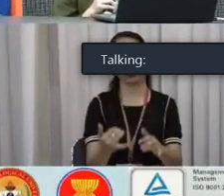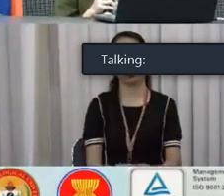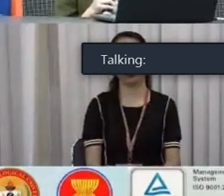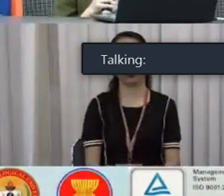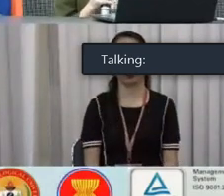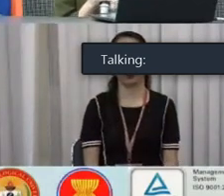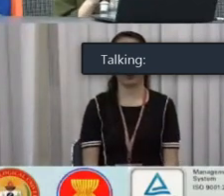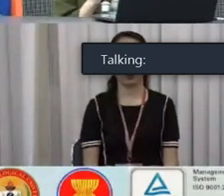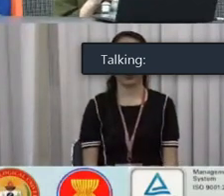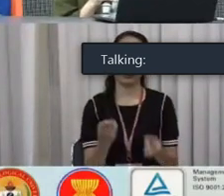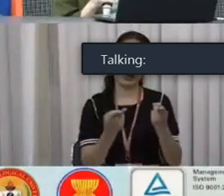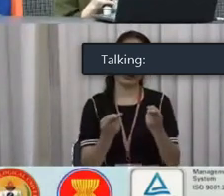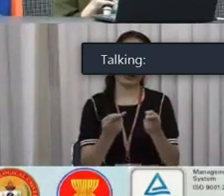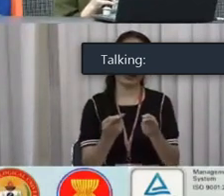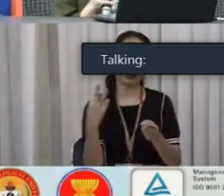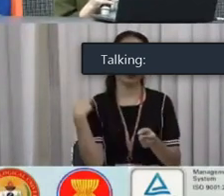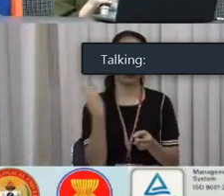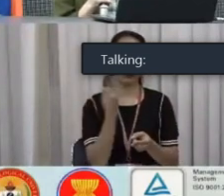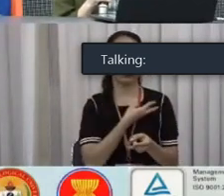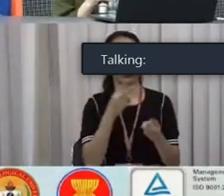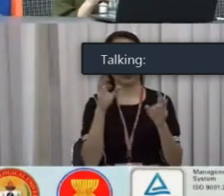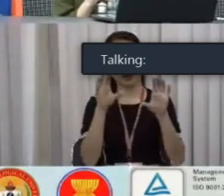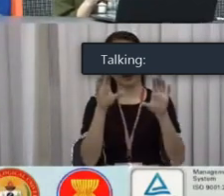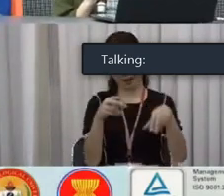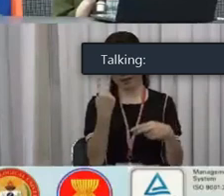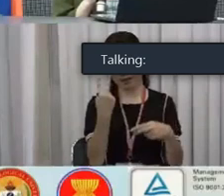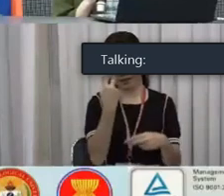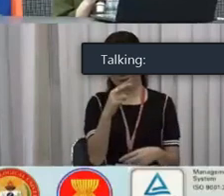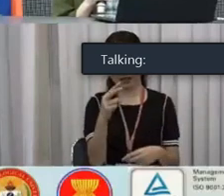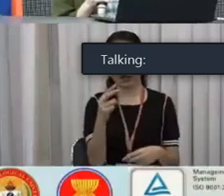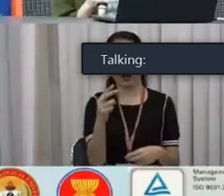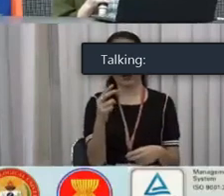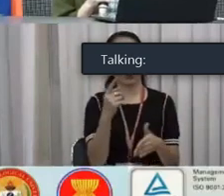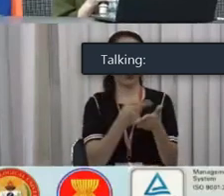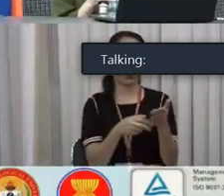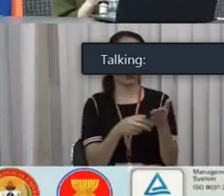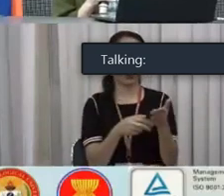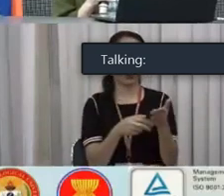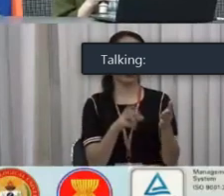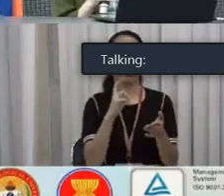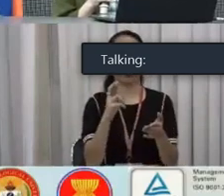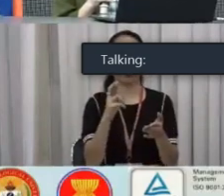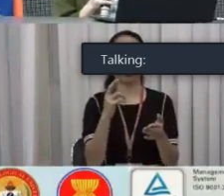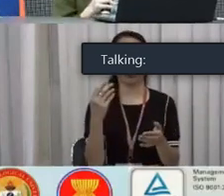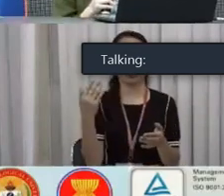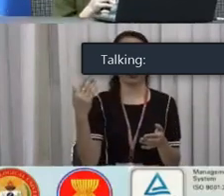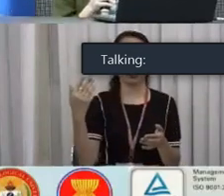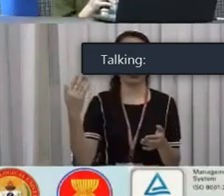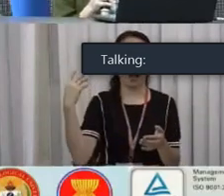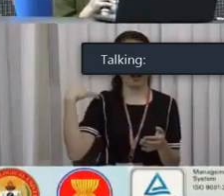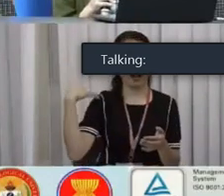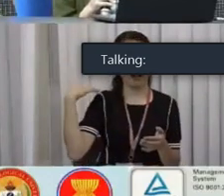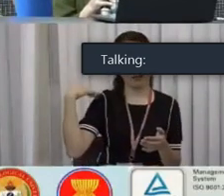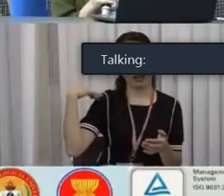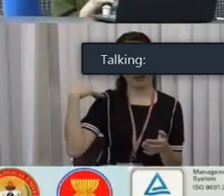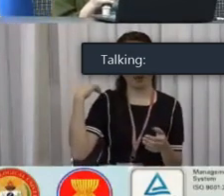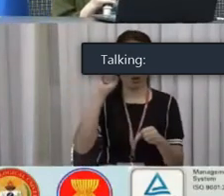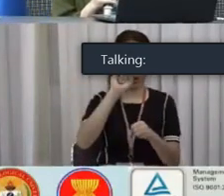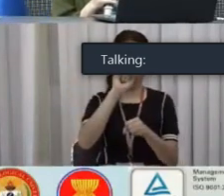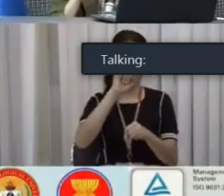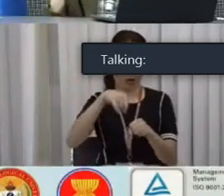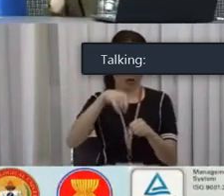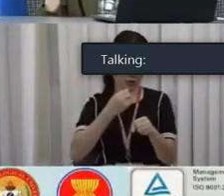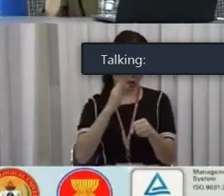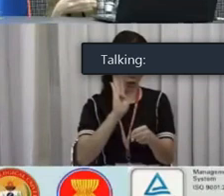naa diri, mahibawaan nato kung sa mga in-demand nga jobs, mga skill shortages, and this material is being used in the Career